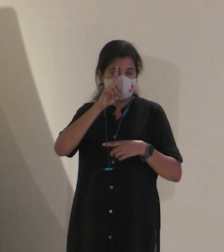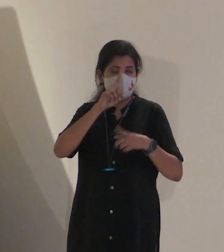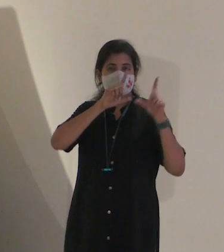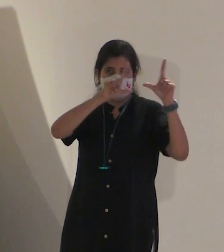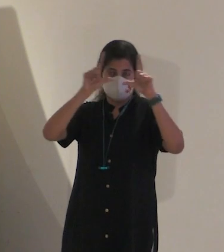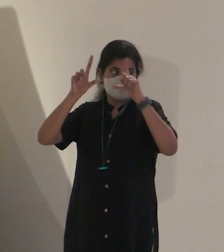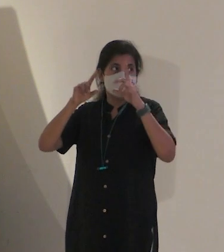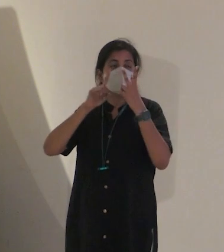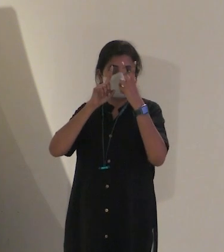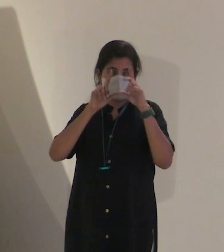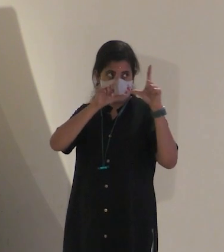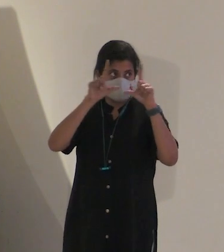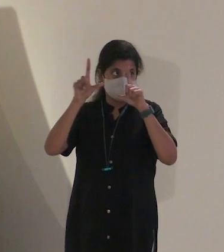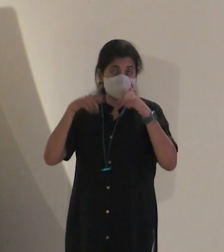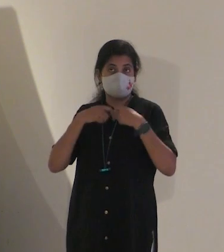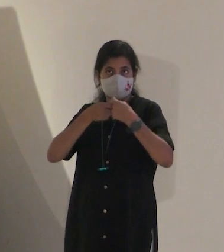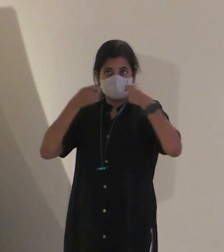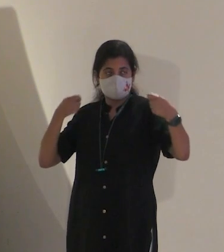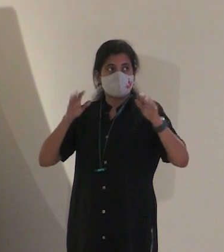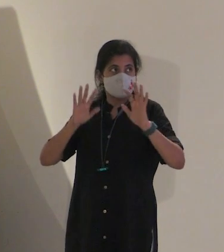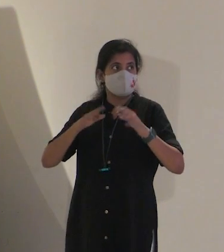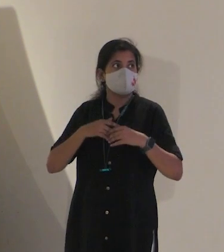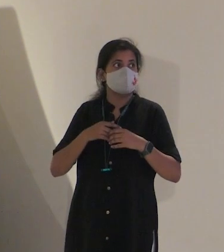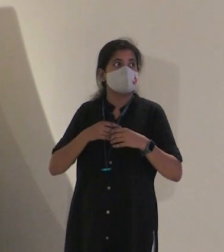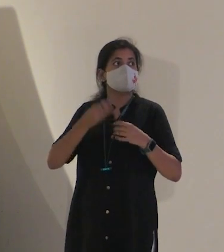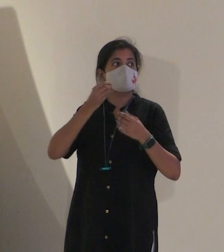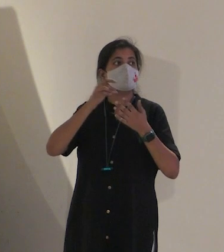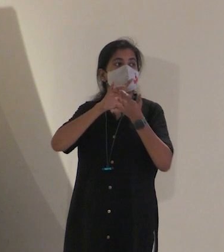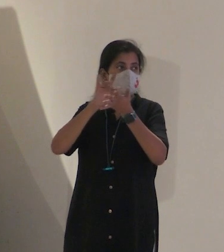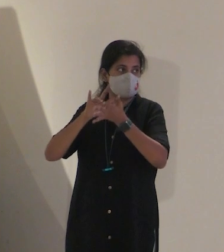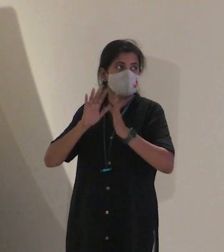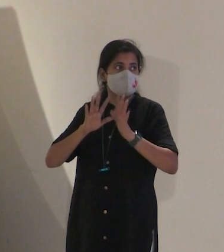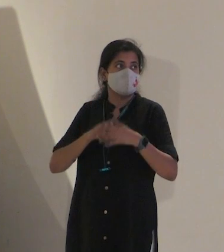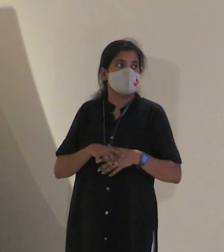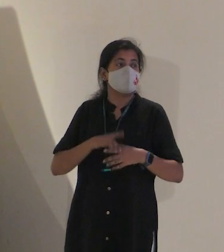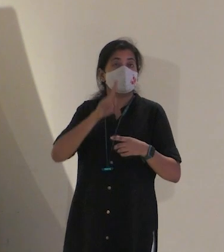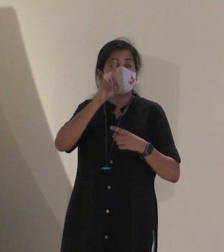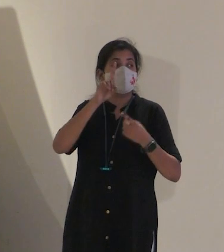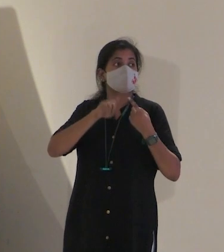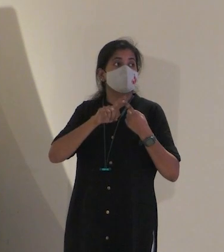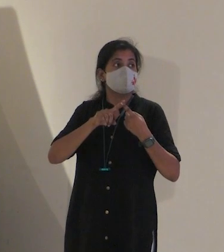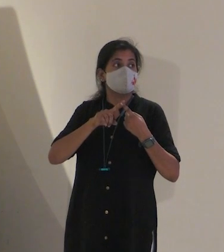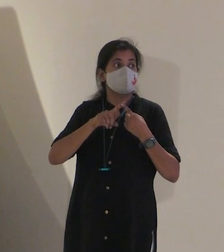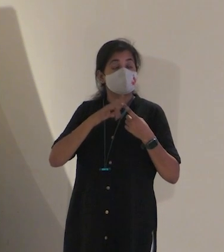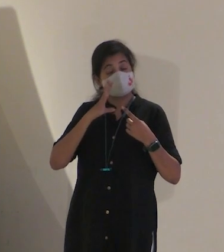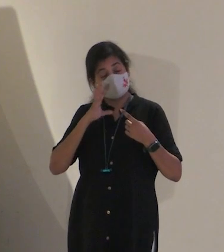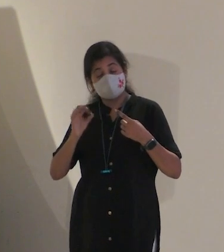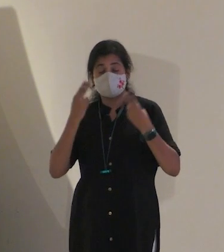two exhibitions very briefly, which sort of played around this politics of body. One is the very iconic, very